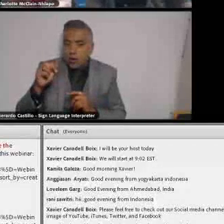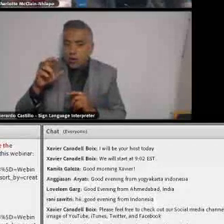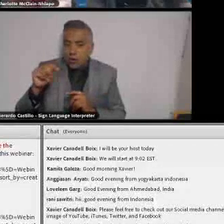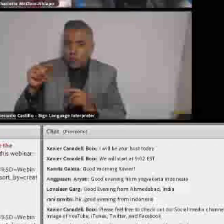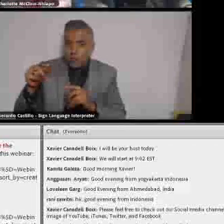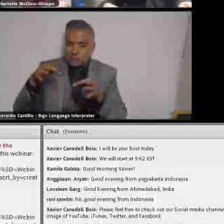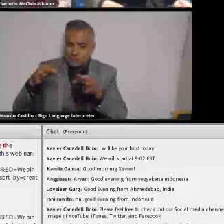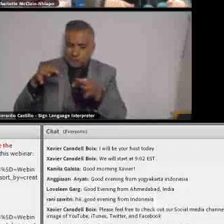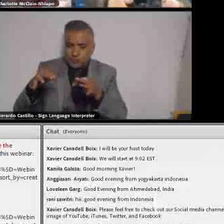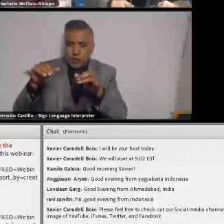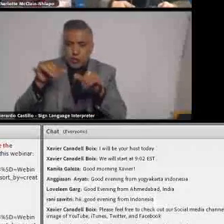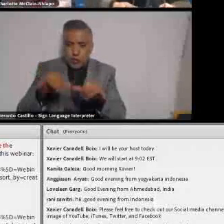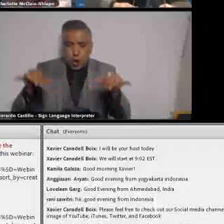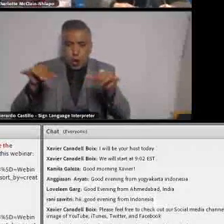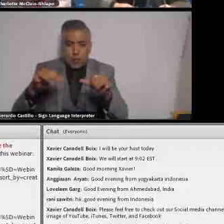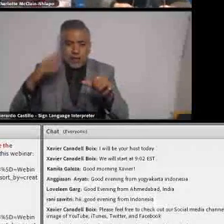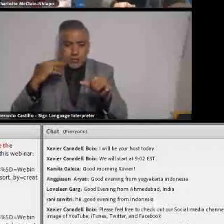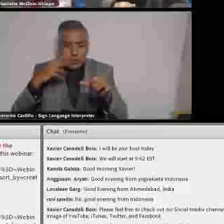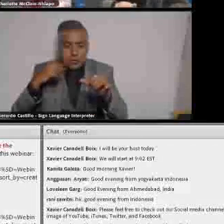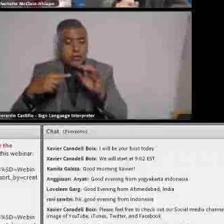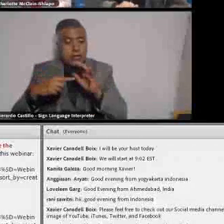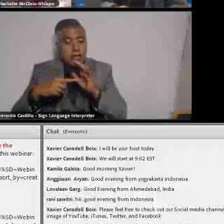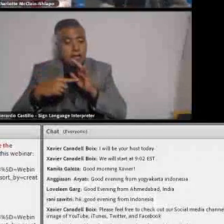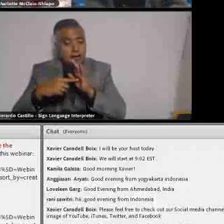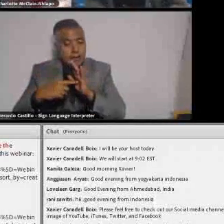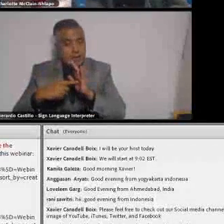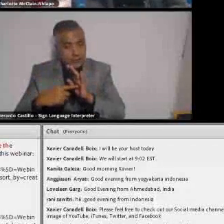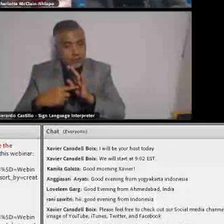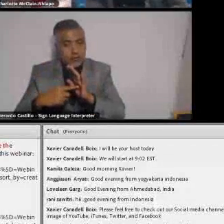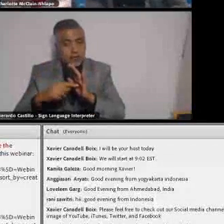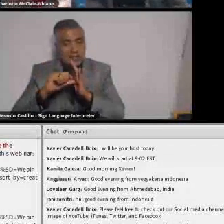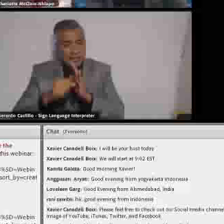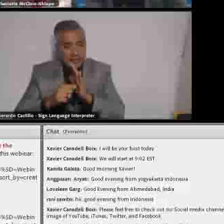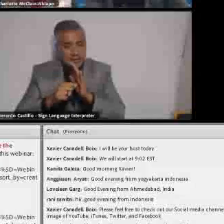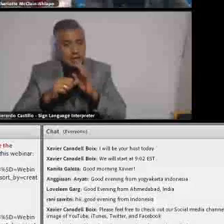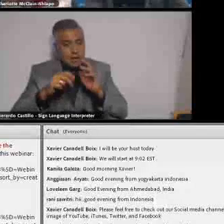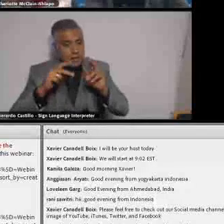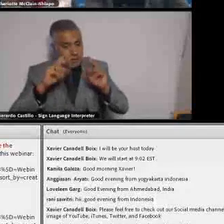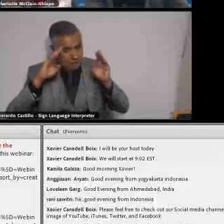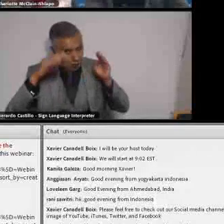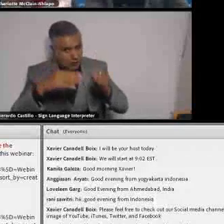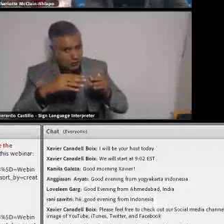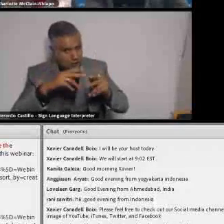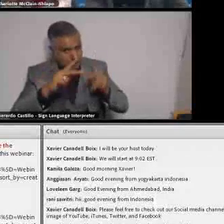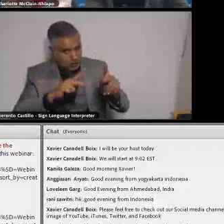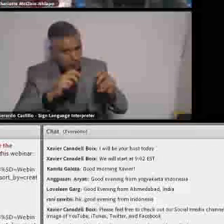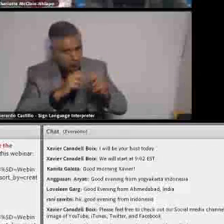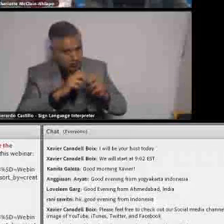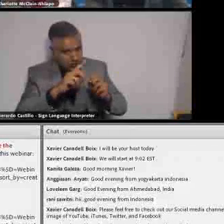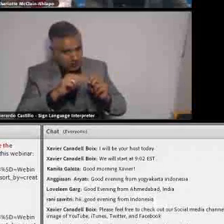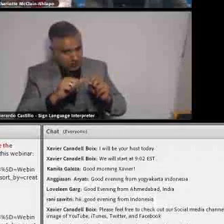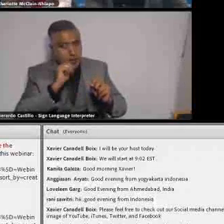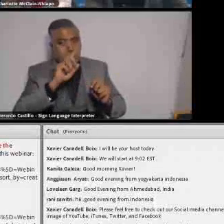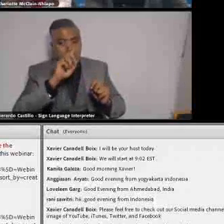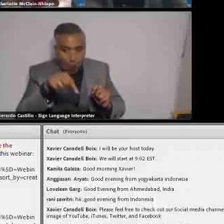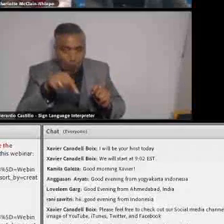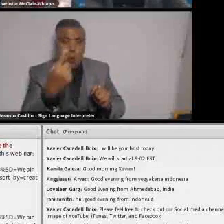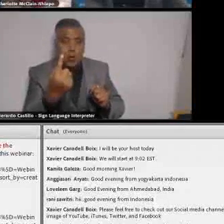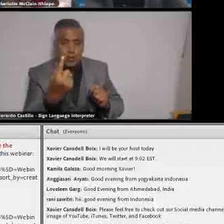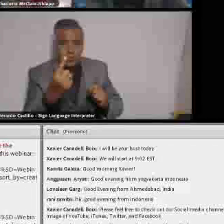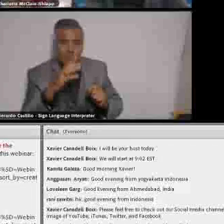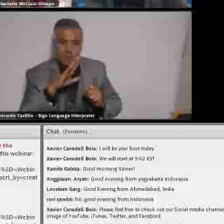some common experiences, featuring and highlighting the issue around persons with disabilities, but not exclusively to persons